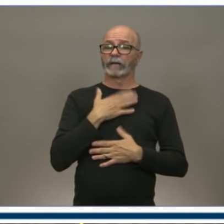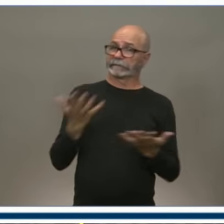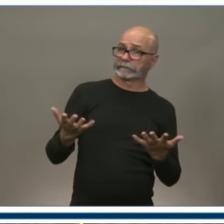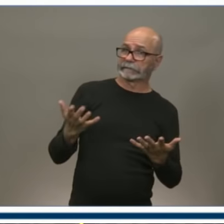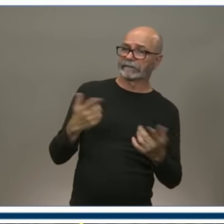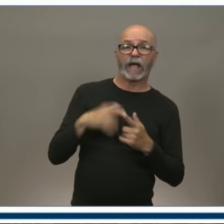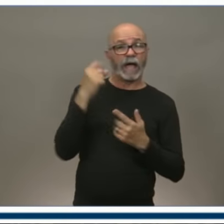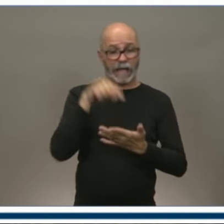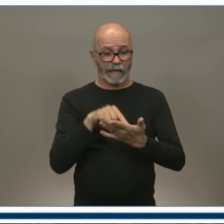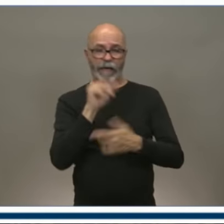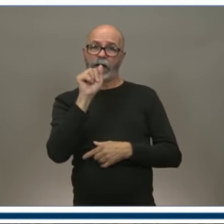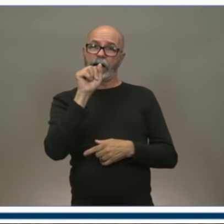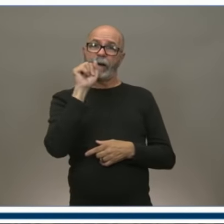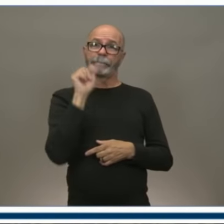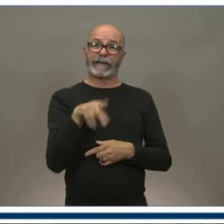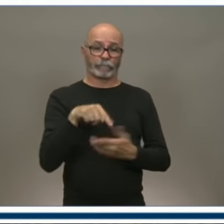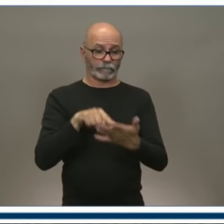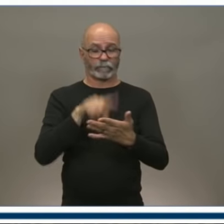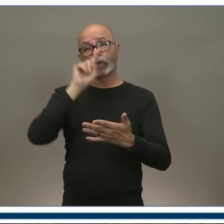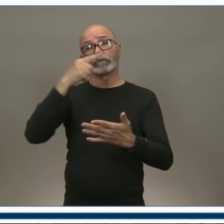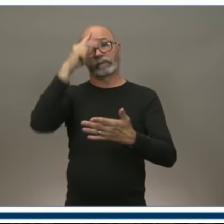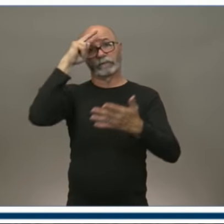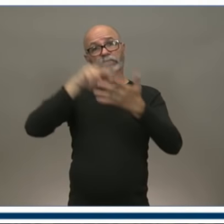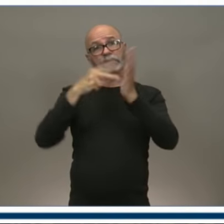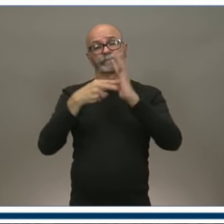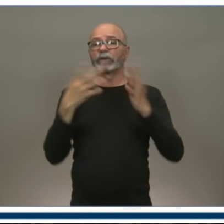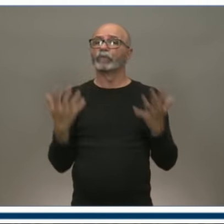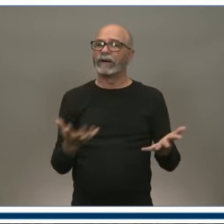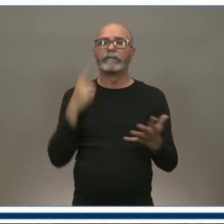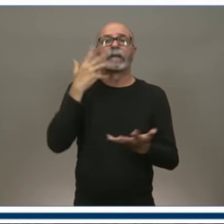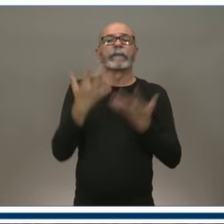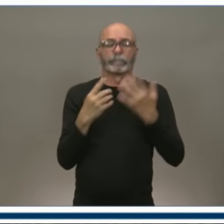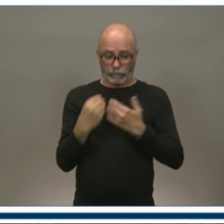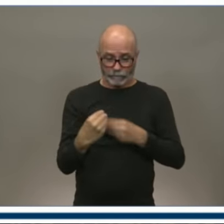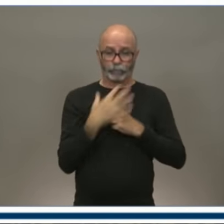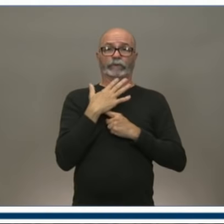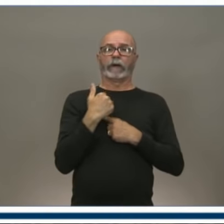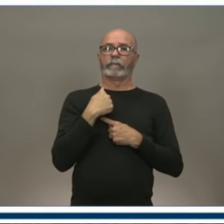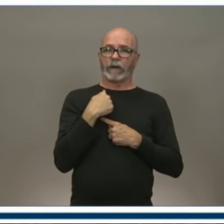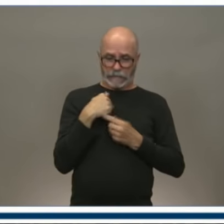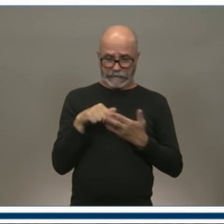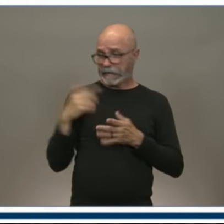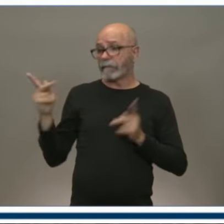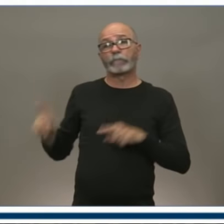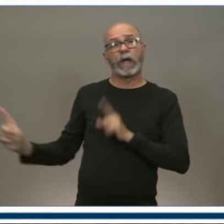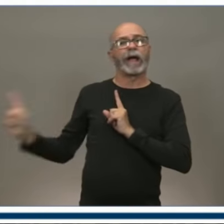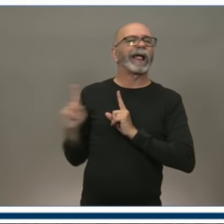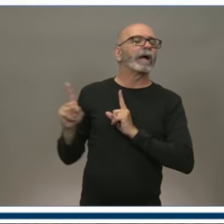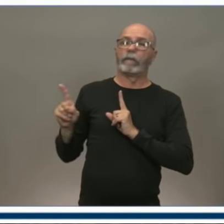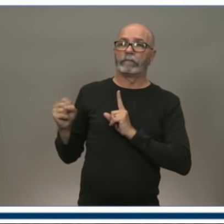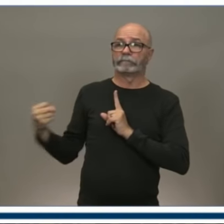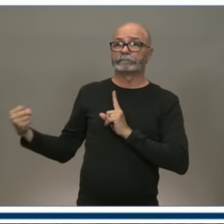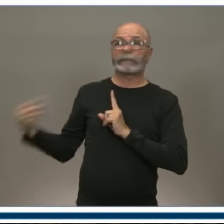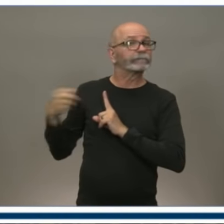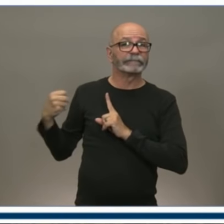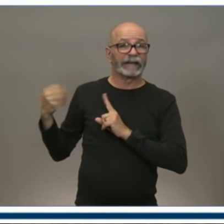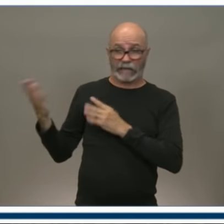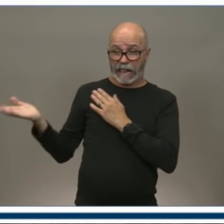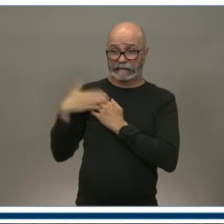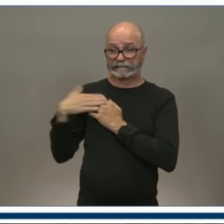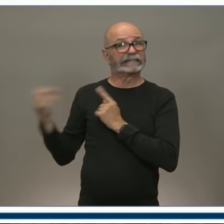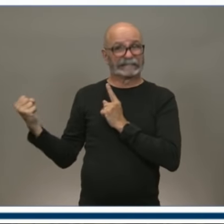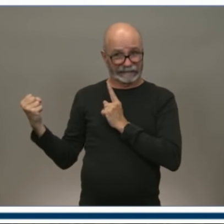about letting people know they might have been exposed, and we're directing them then if they do get alerted, is they're encouraging